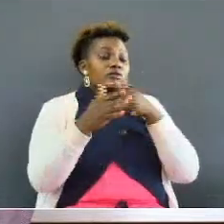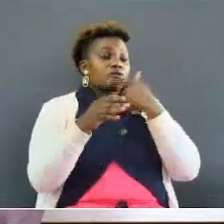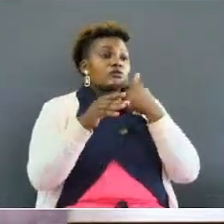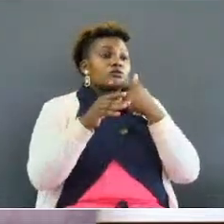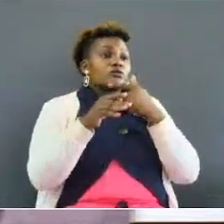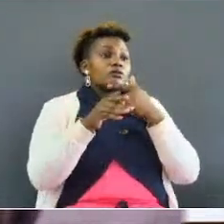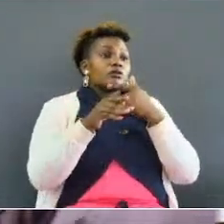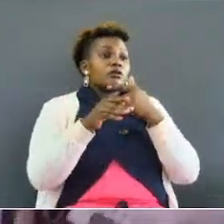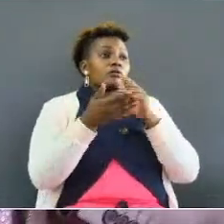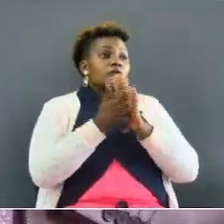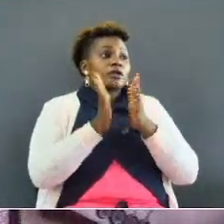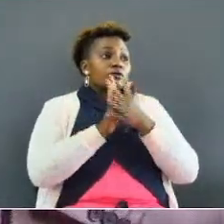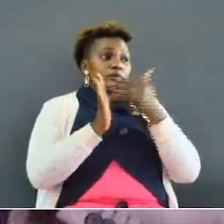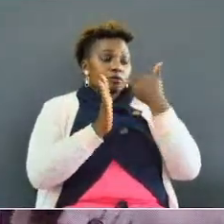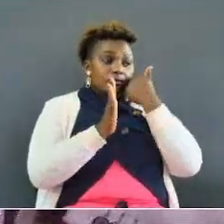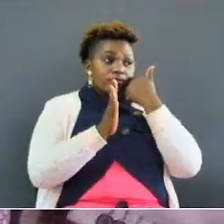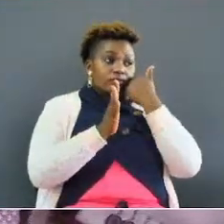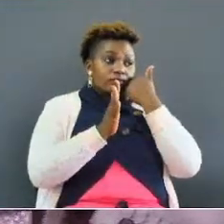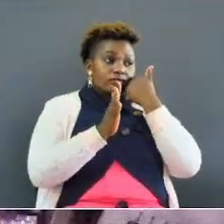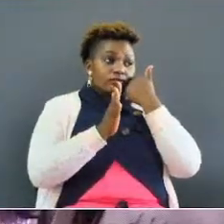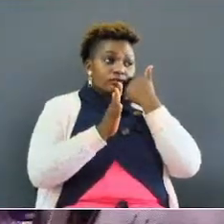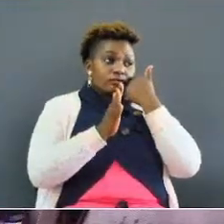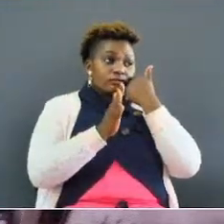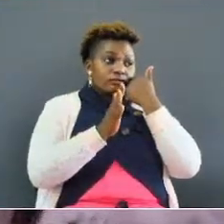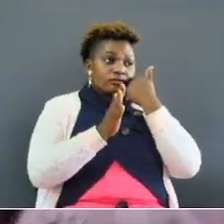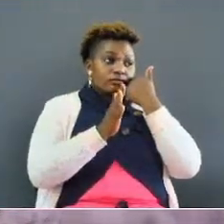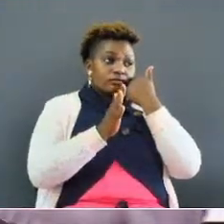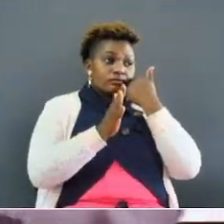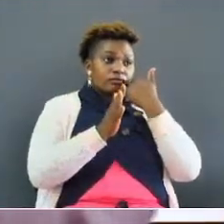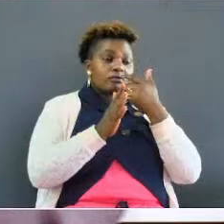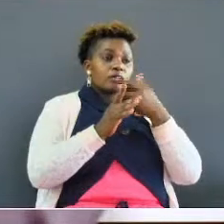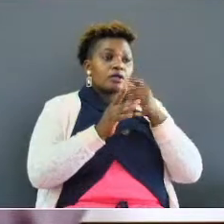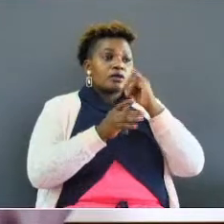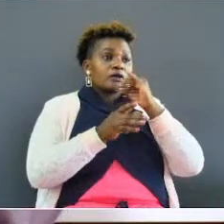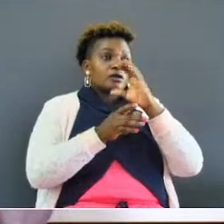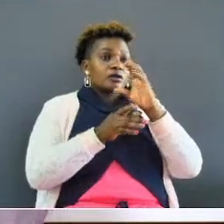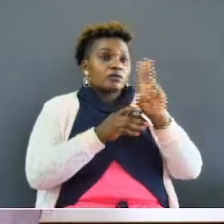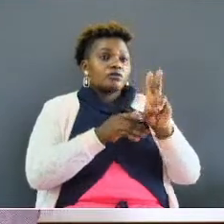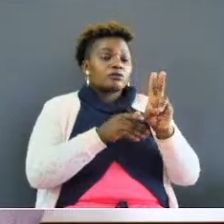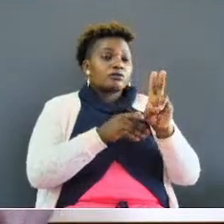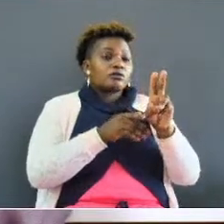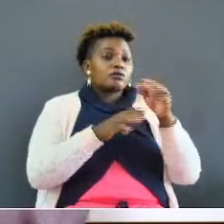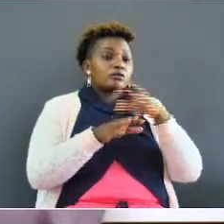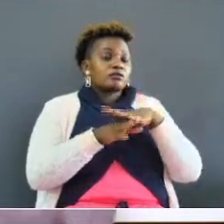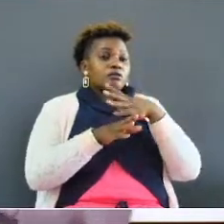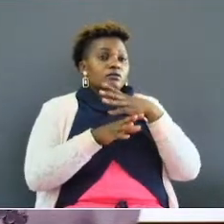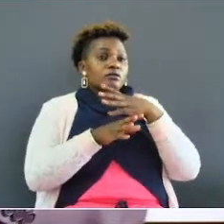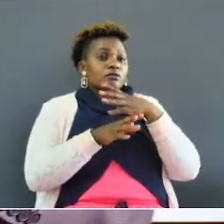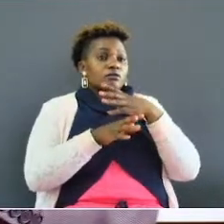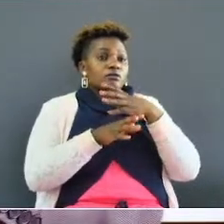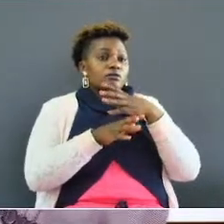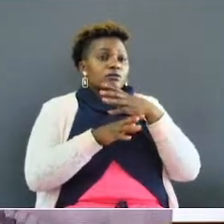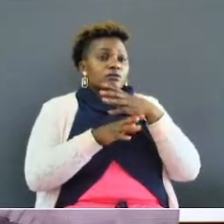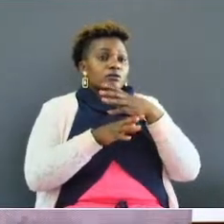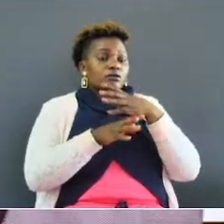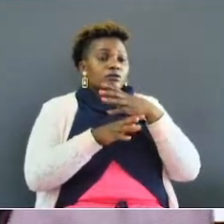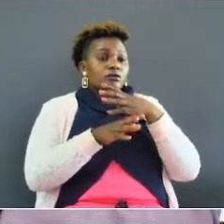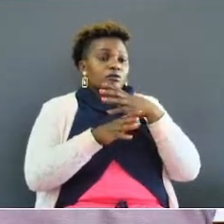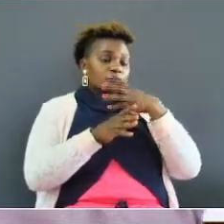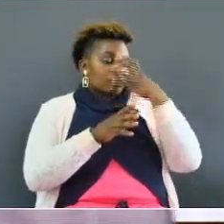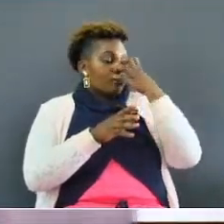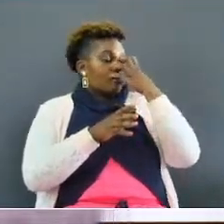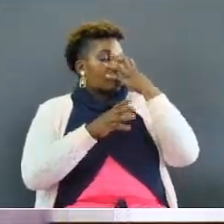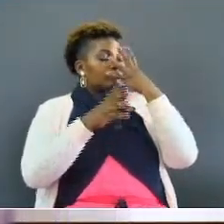go into critical disease, and they will go into ICU and get oxygen by